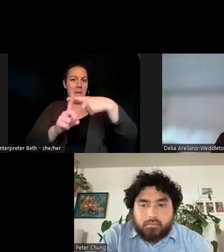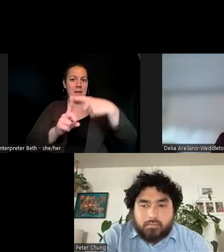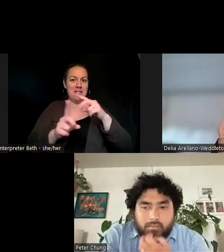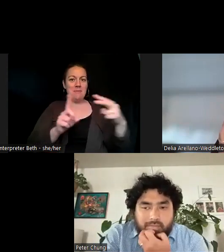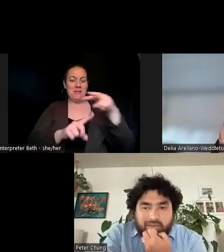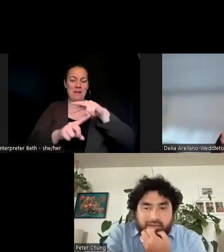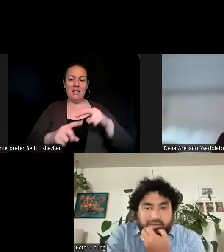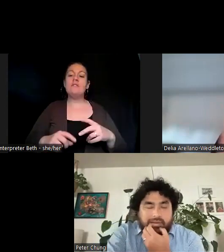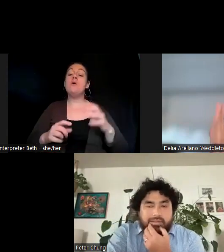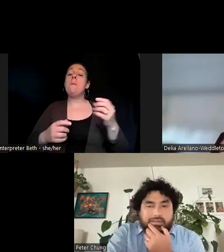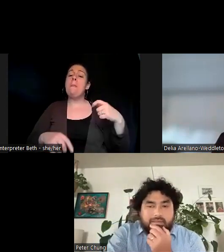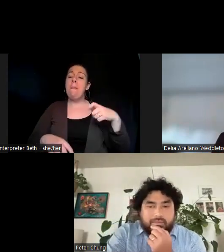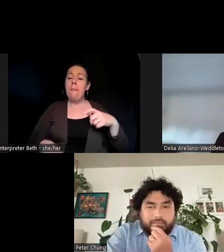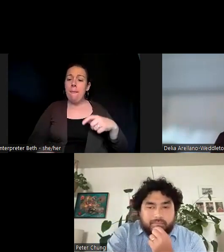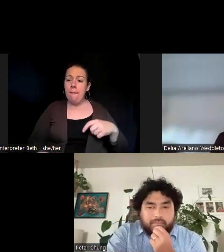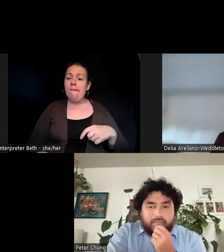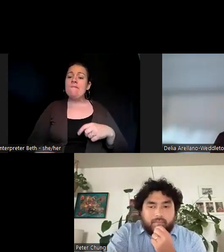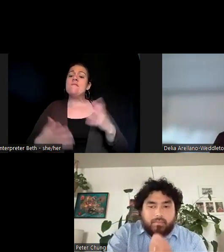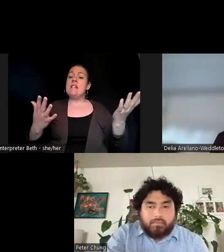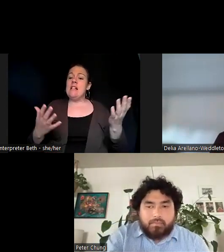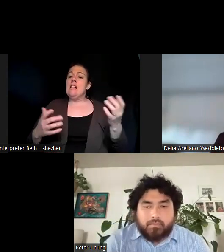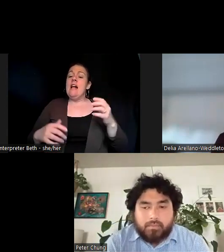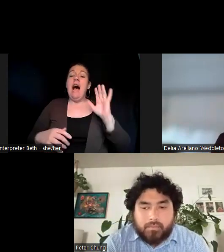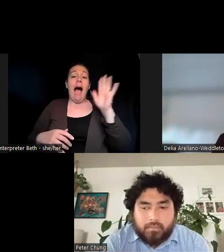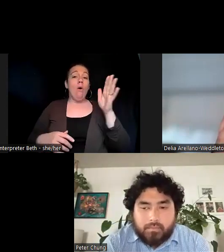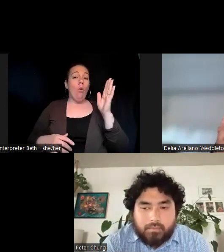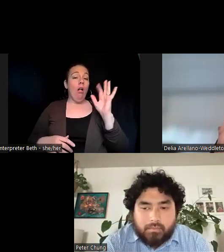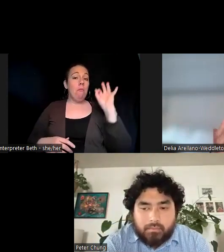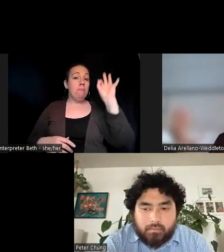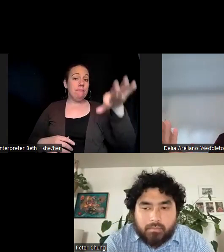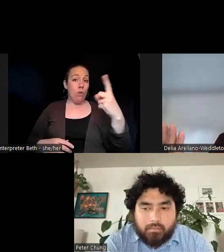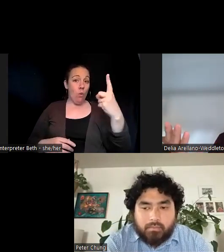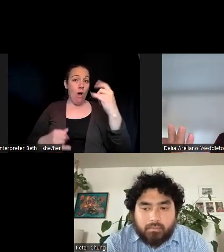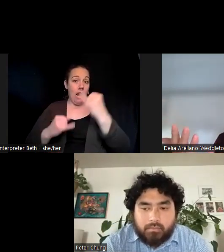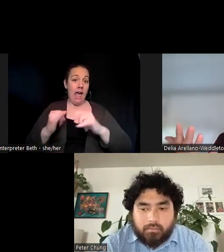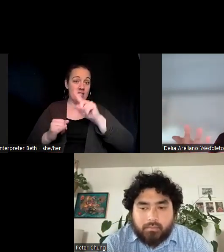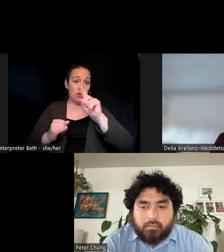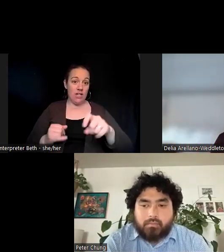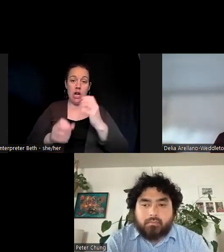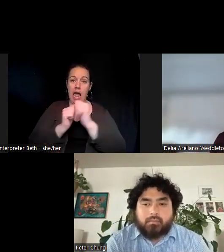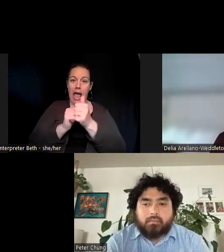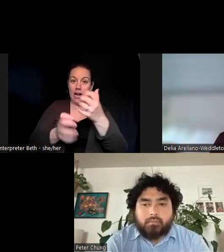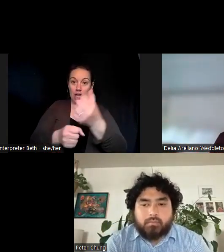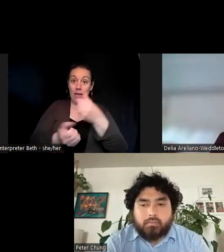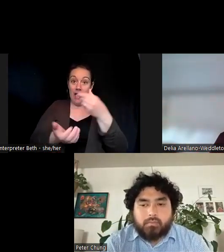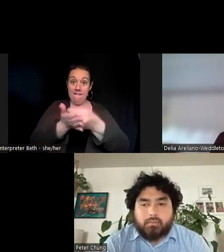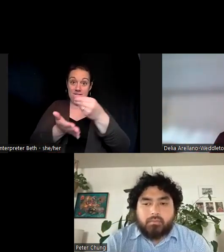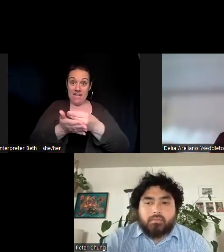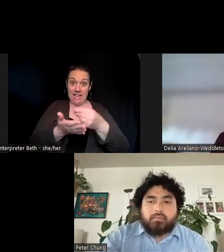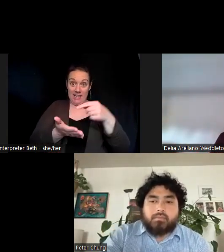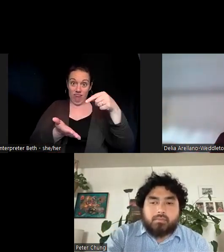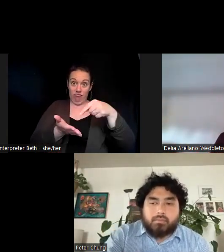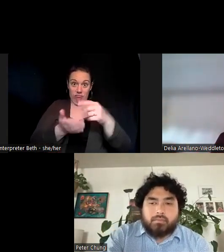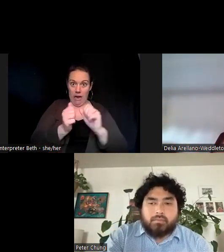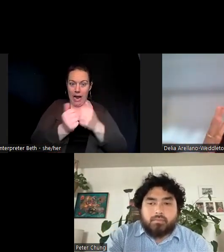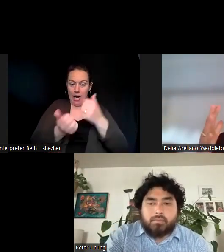put out a question that we will not answer right now. The question is around how do you get funding to do this work, right? I'm going